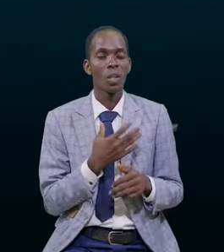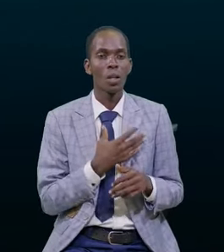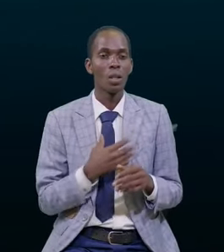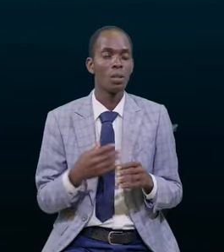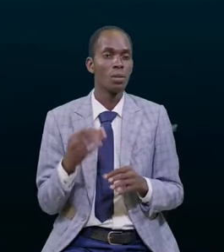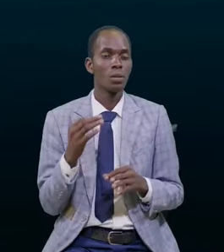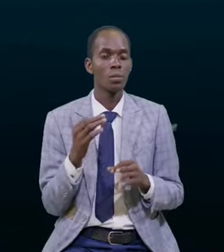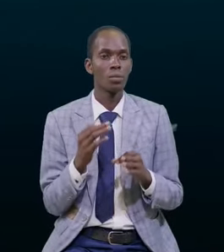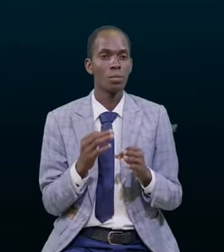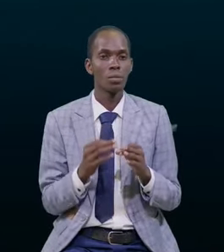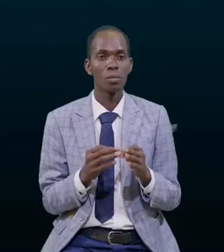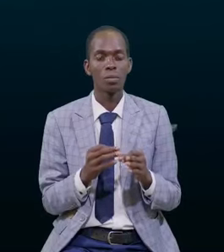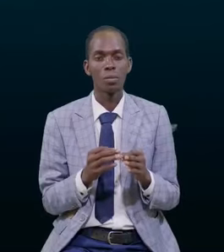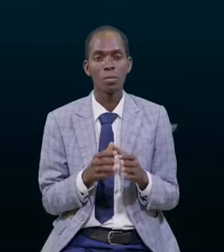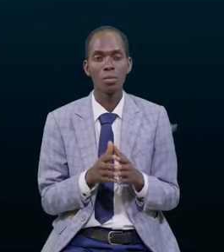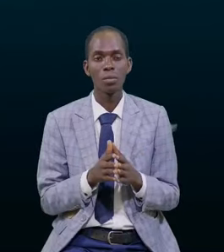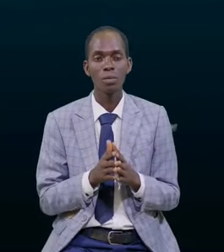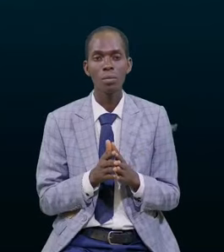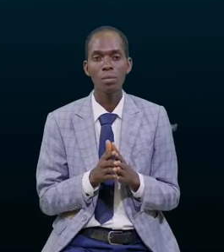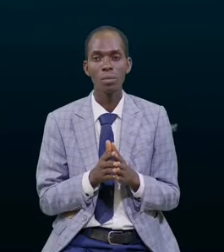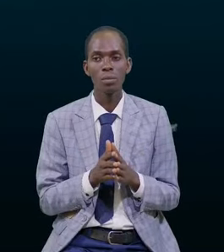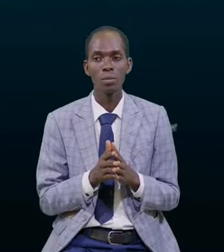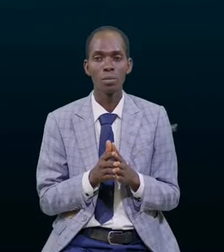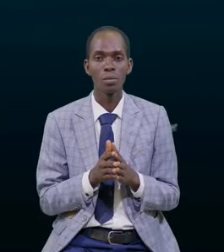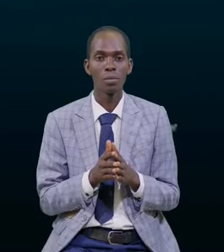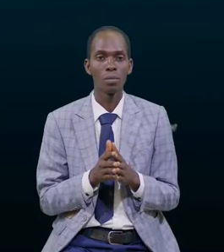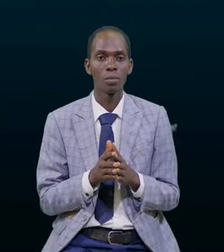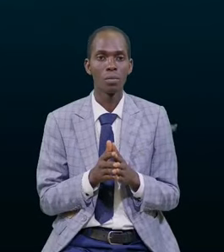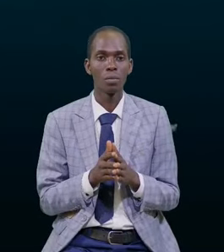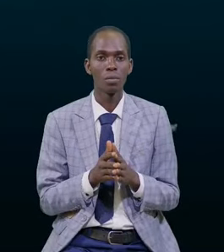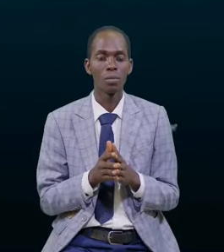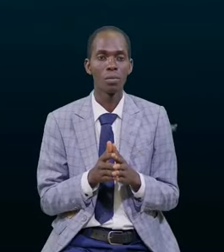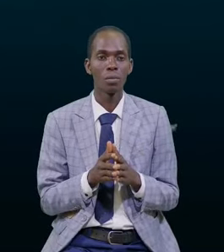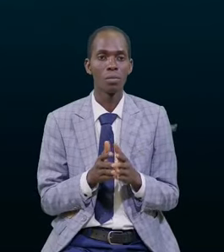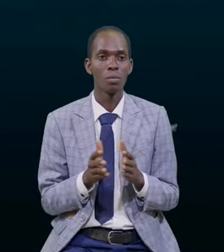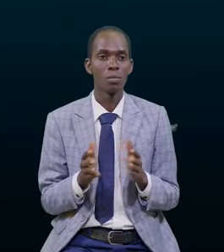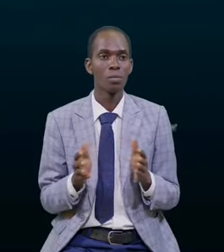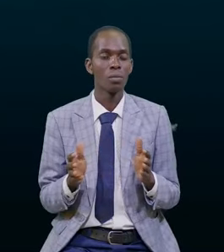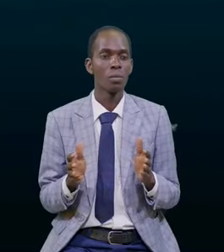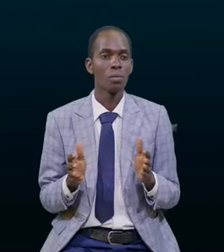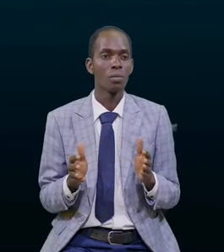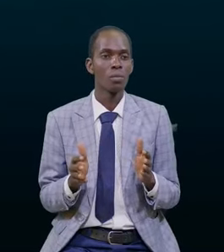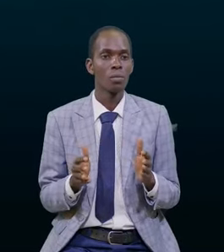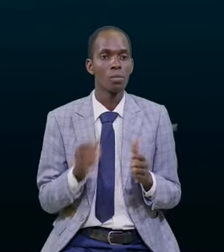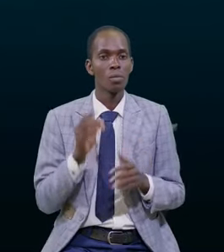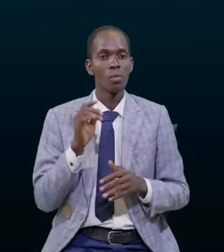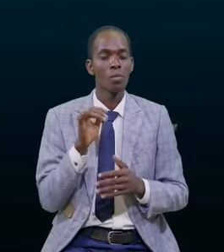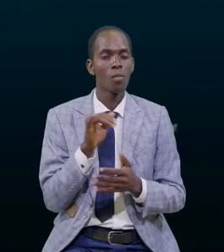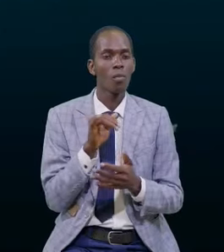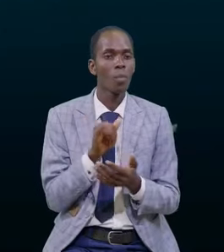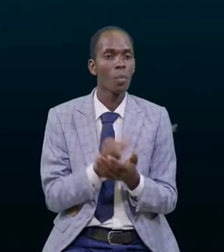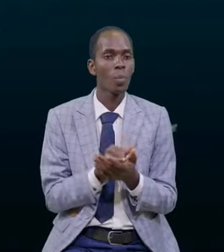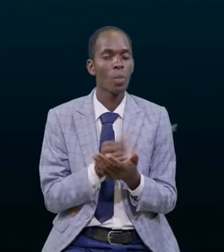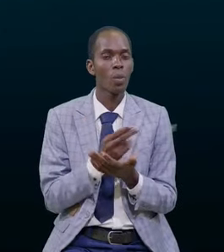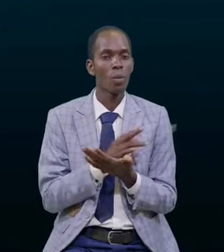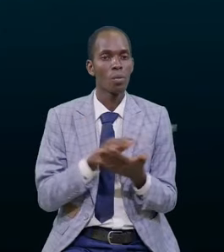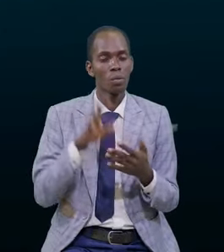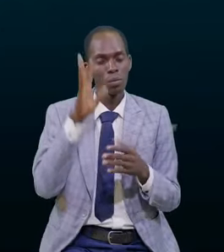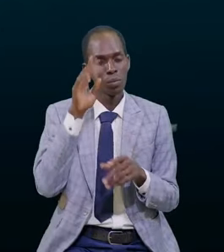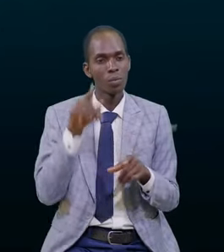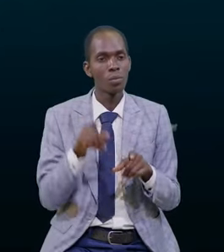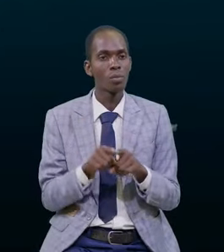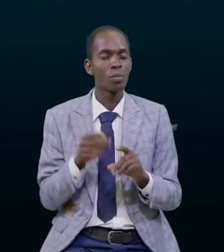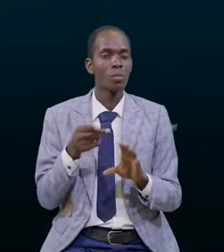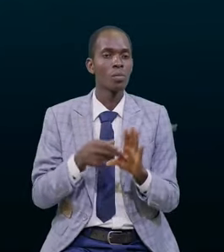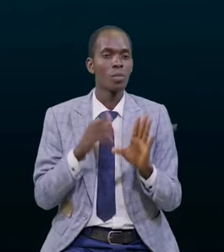read it says there in Hebrews 3 verse one wherefore holy Brethren partakers of the Heavenly calling